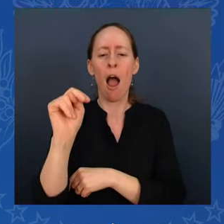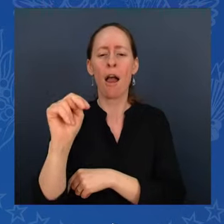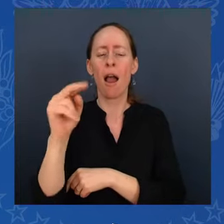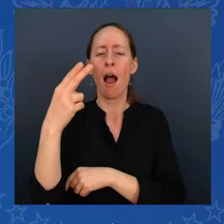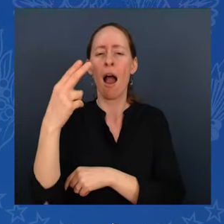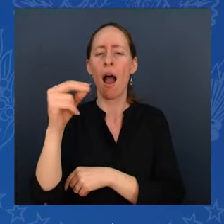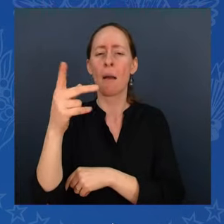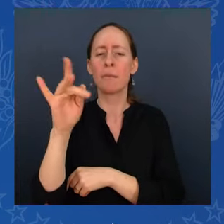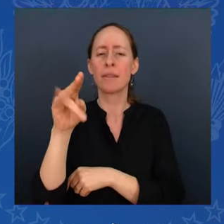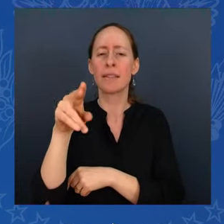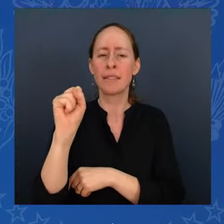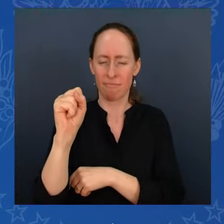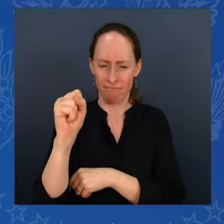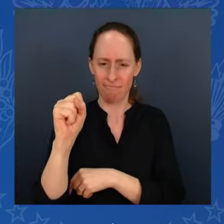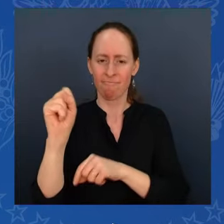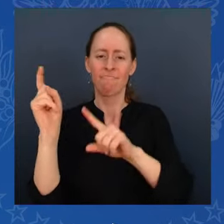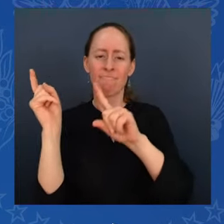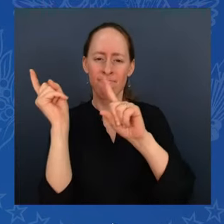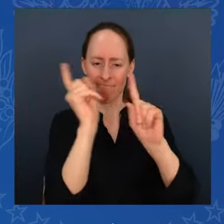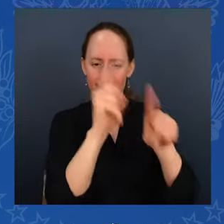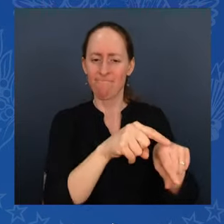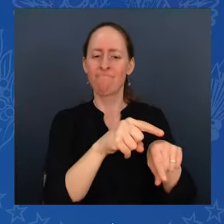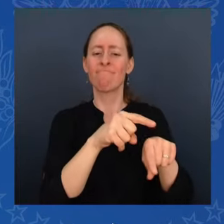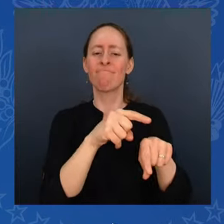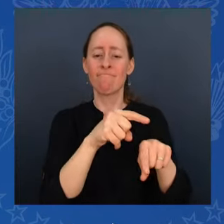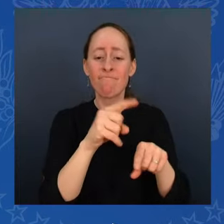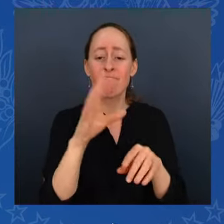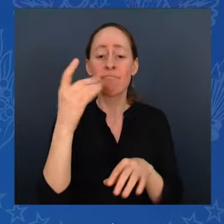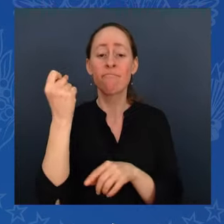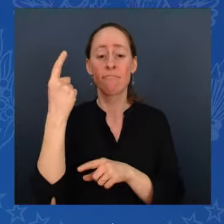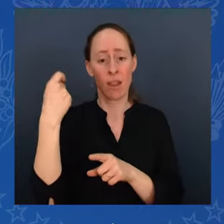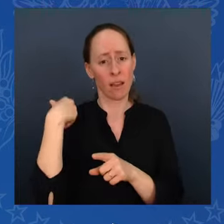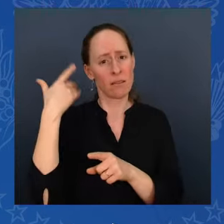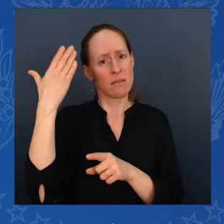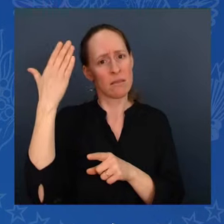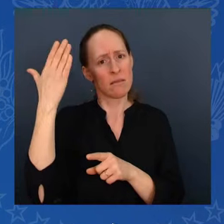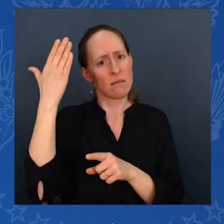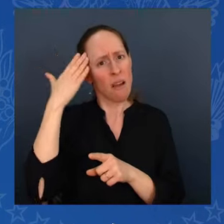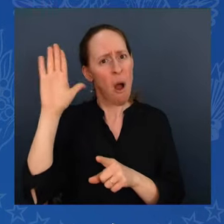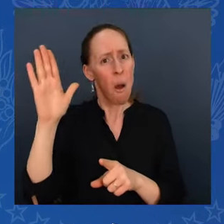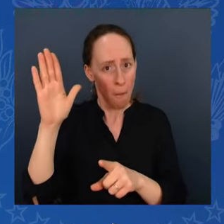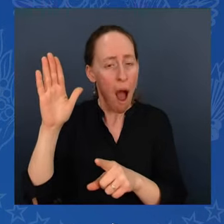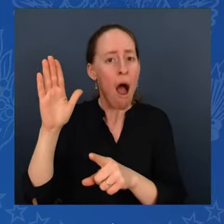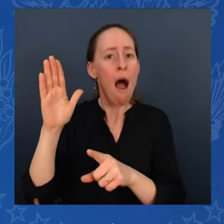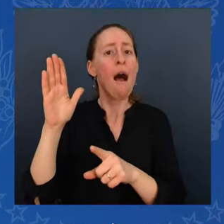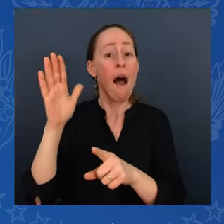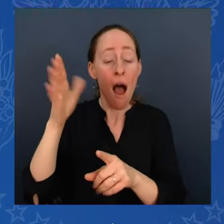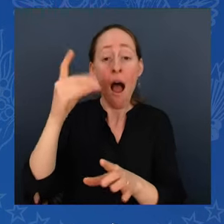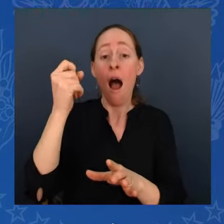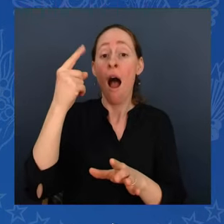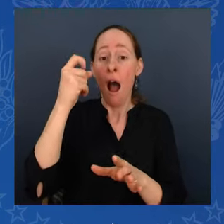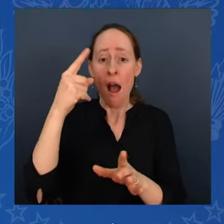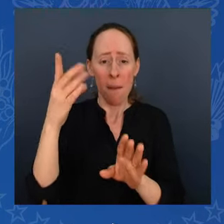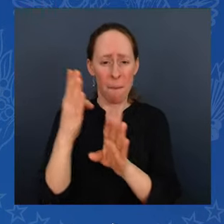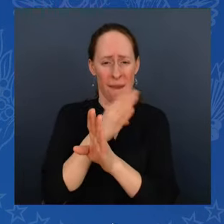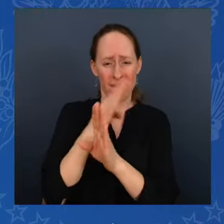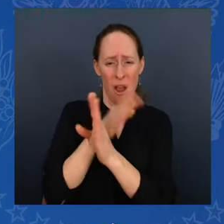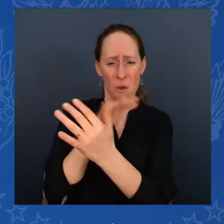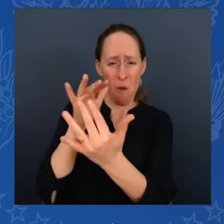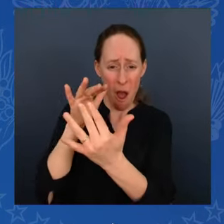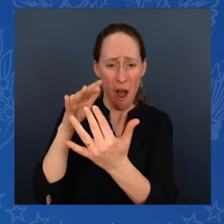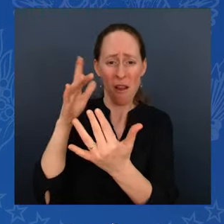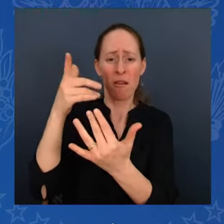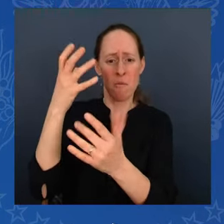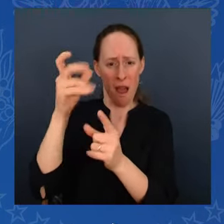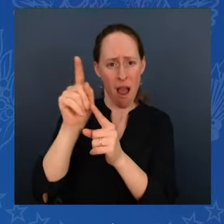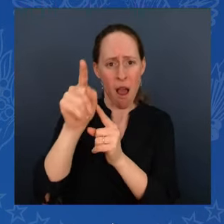during the war, just prior to the war. He was working in the shipyard, and he couldn't go. But he used to always say, he had this phrase. He said, Joey, a